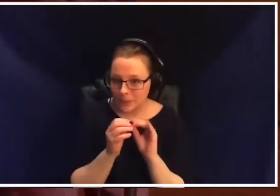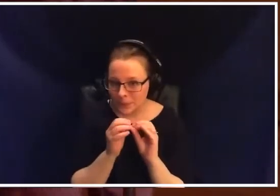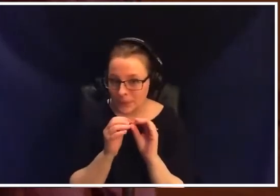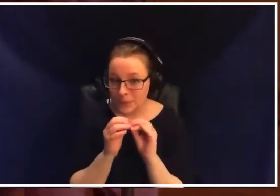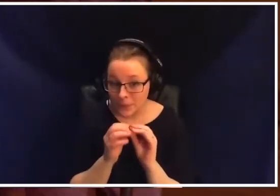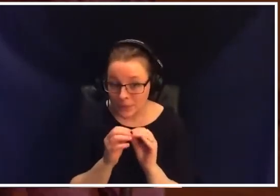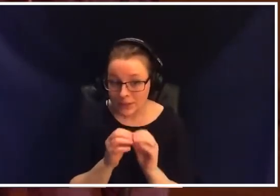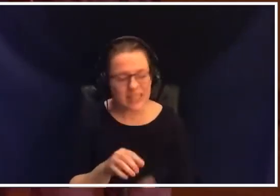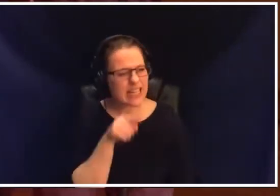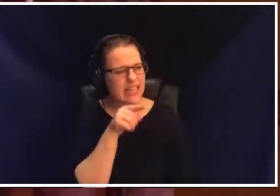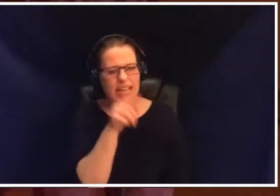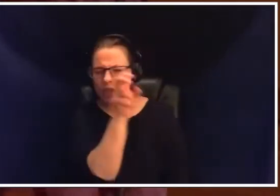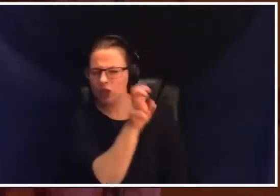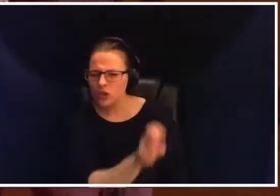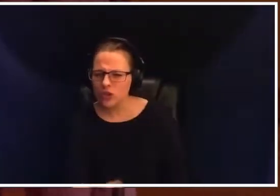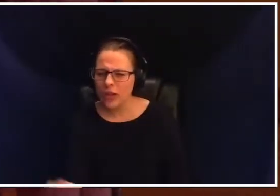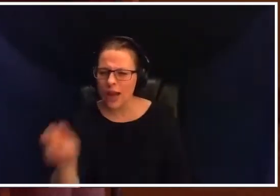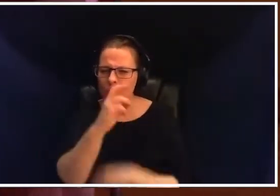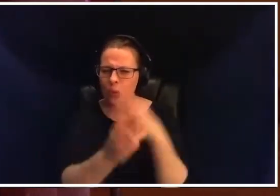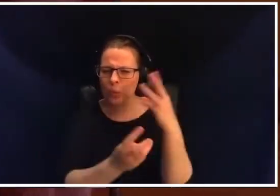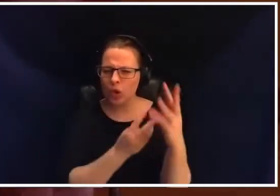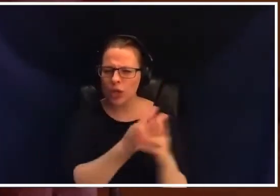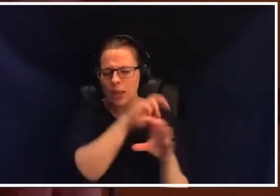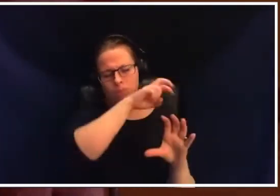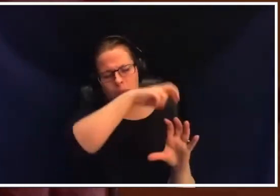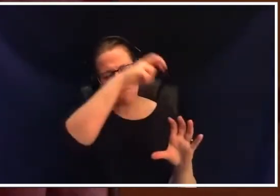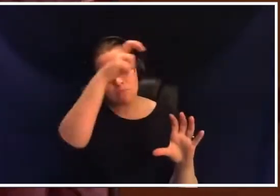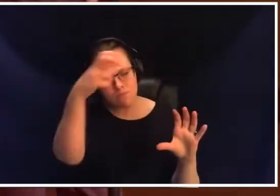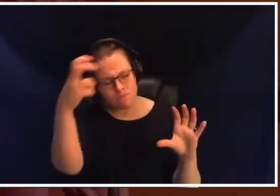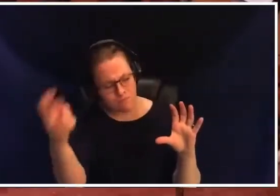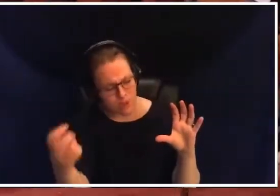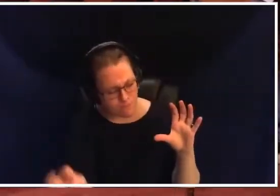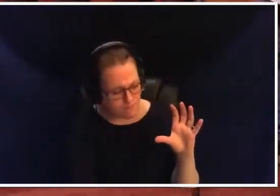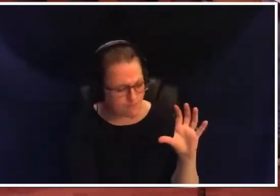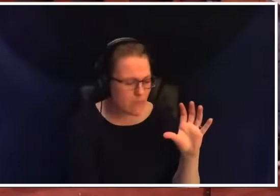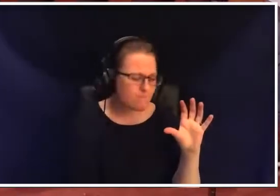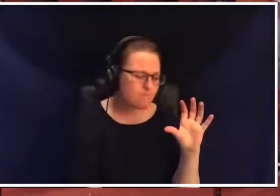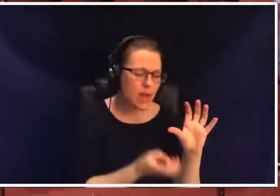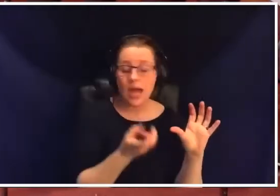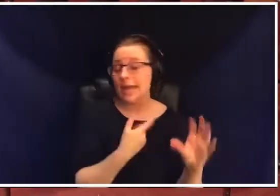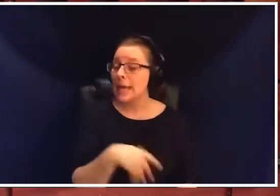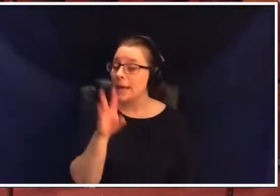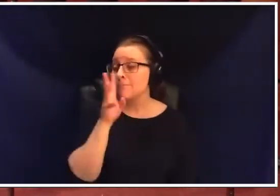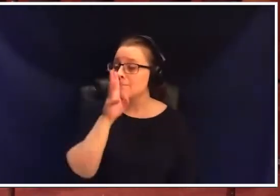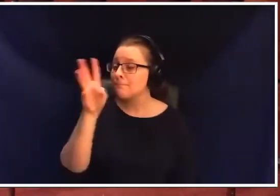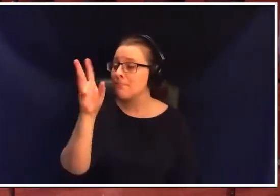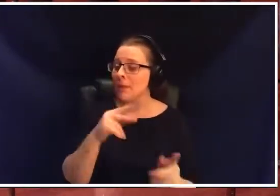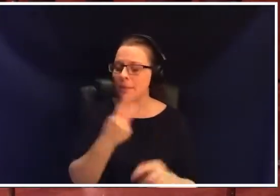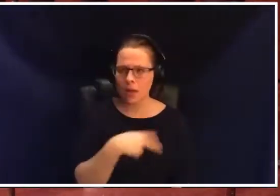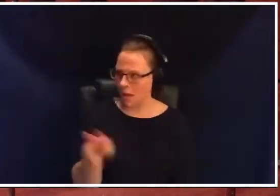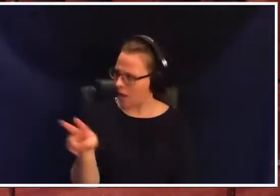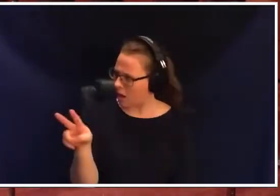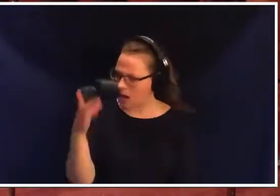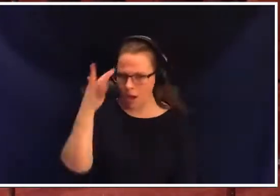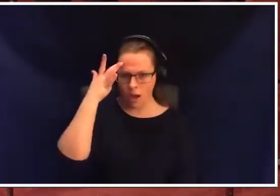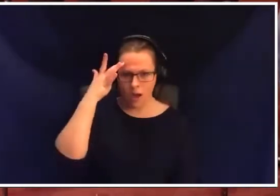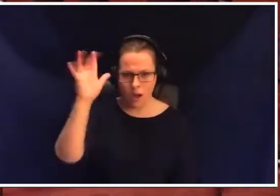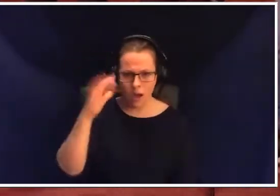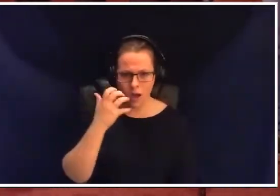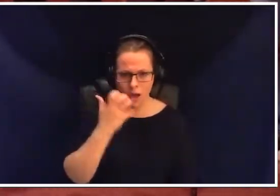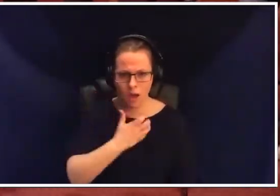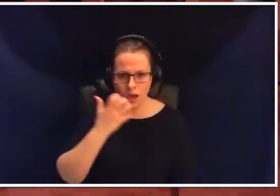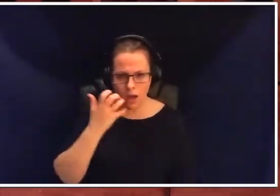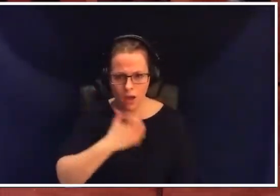He traveled all around the world, and everywhere he went, he hewed his word, and all would say, there goes a clever gent. When dukes